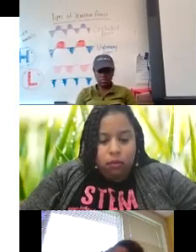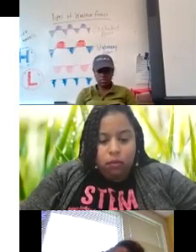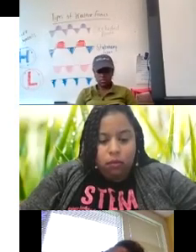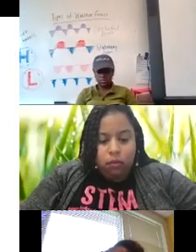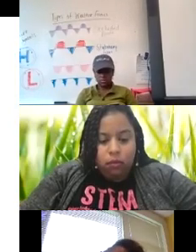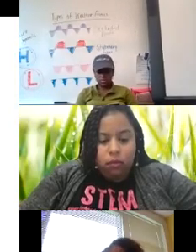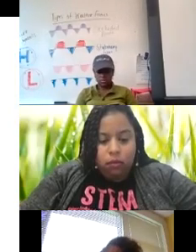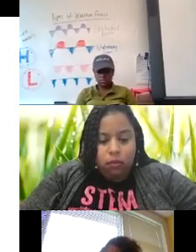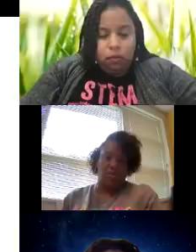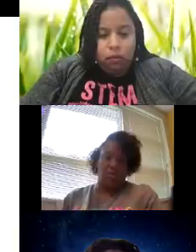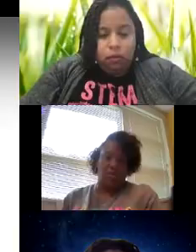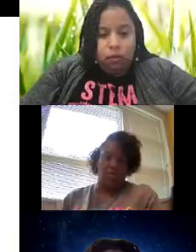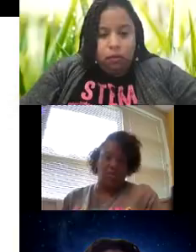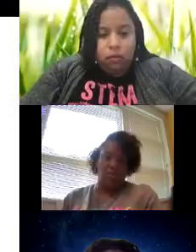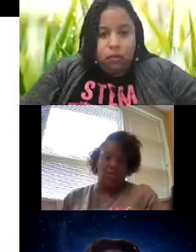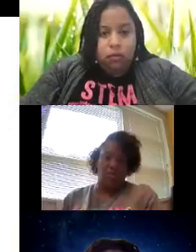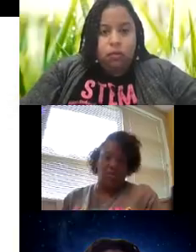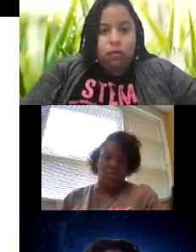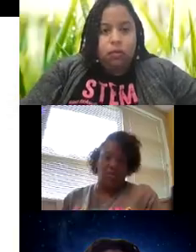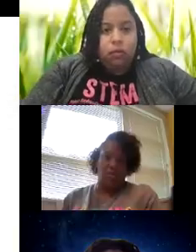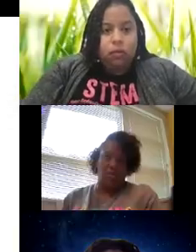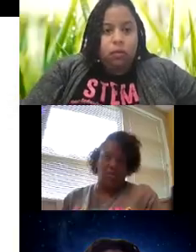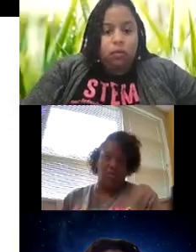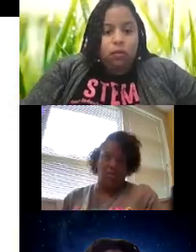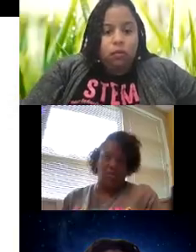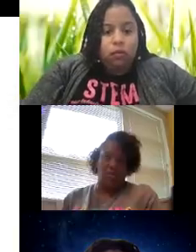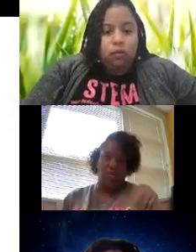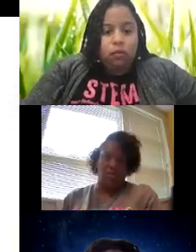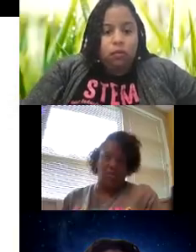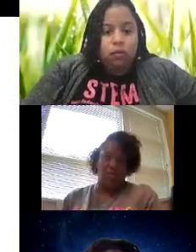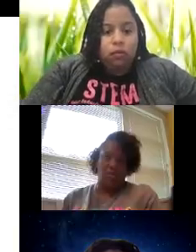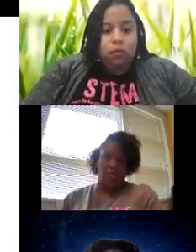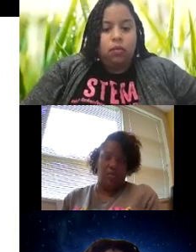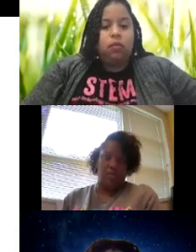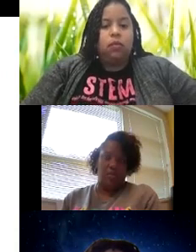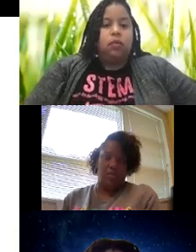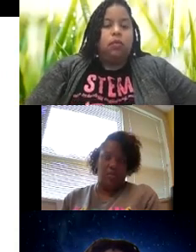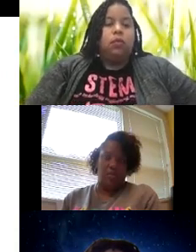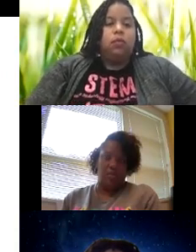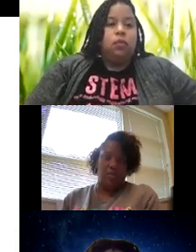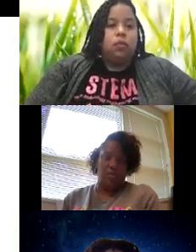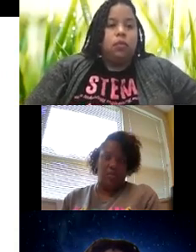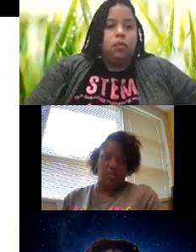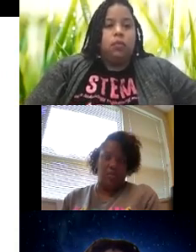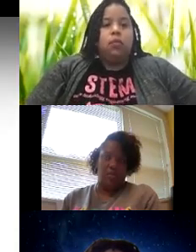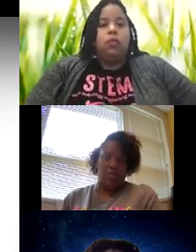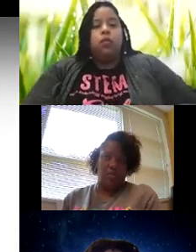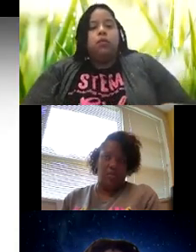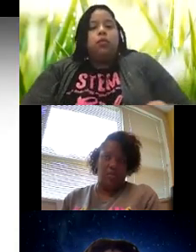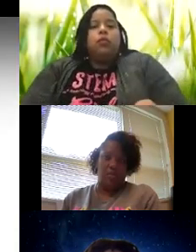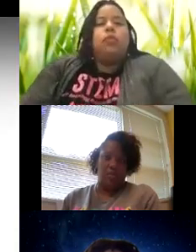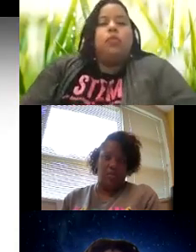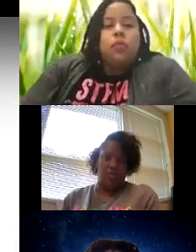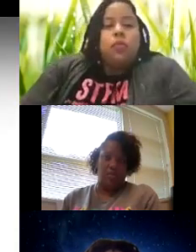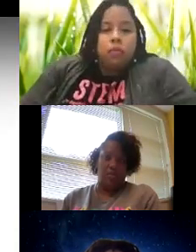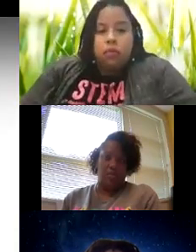through the central tower using a special device that evenly cascades the solution over the exposed plant roots. On the journey